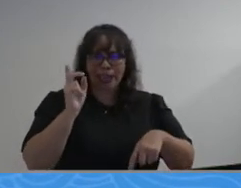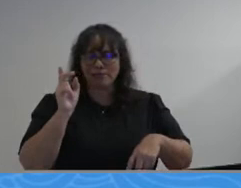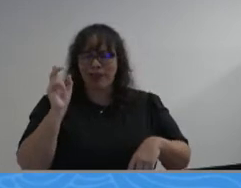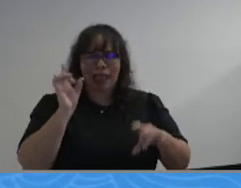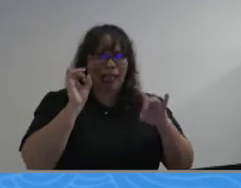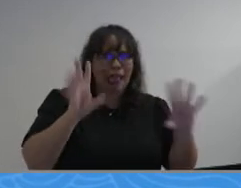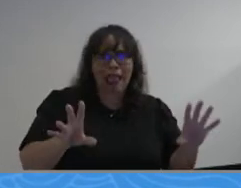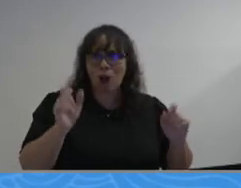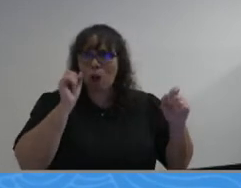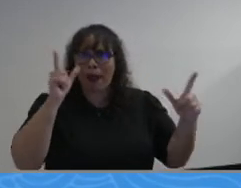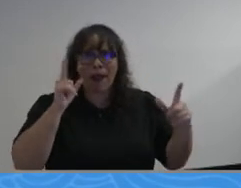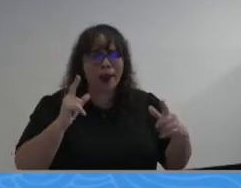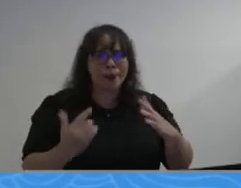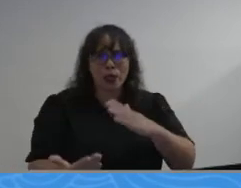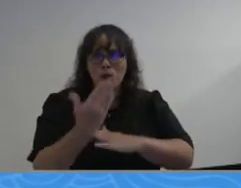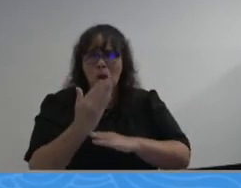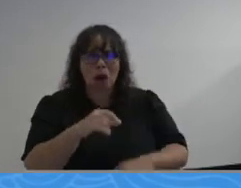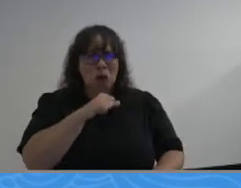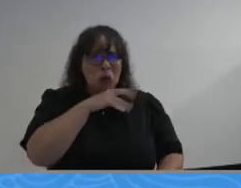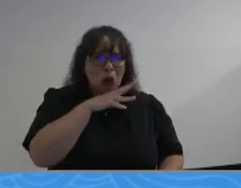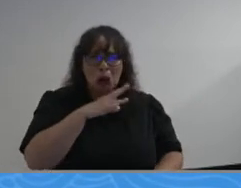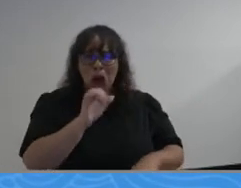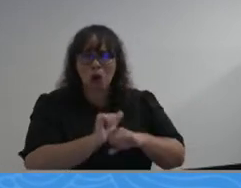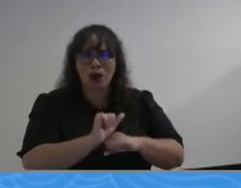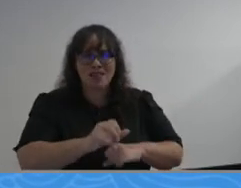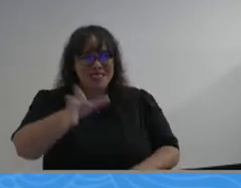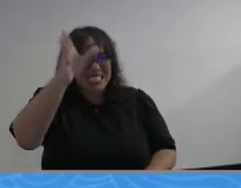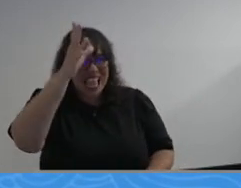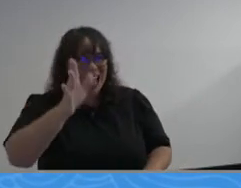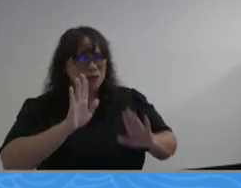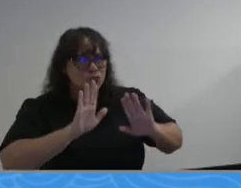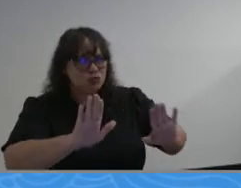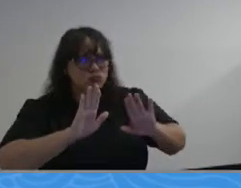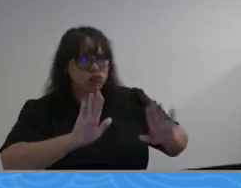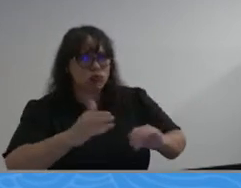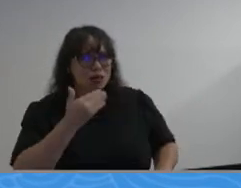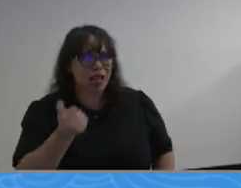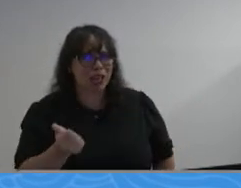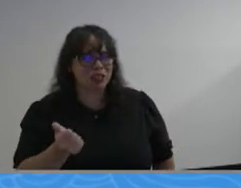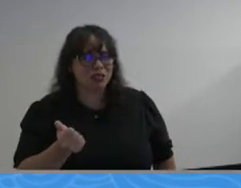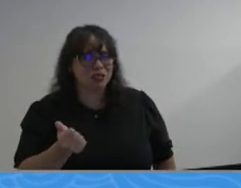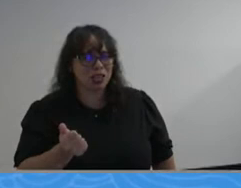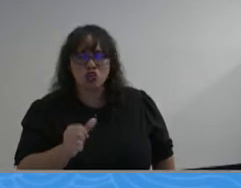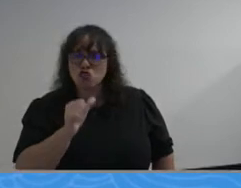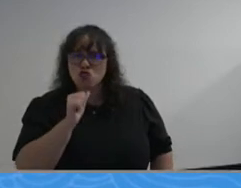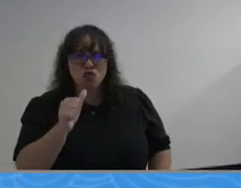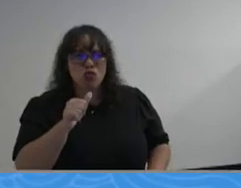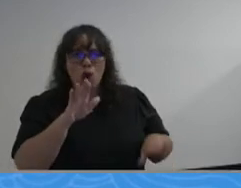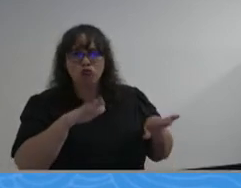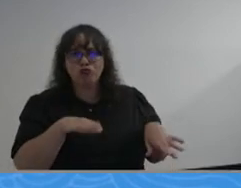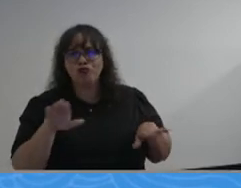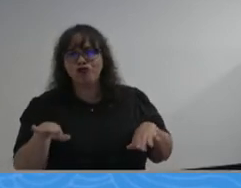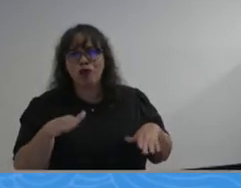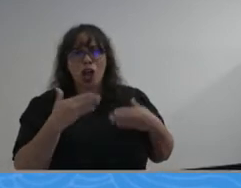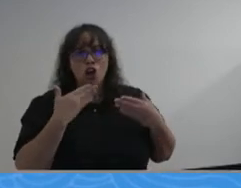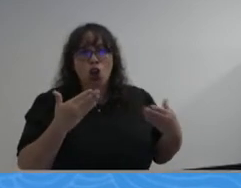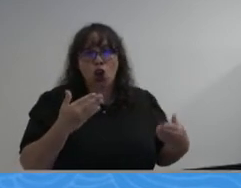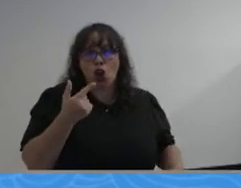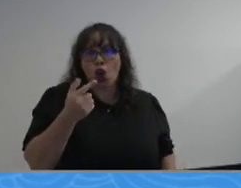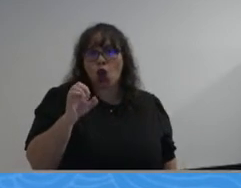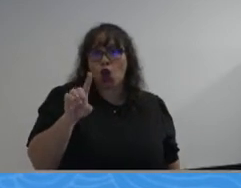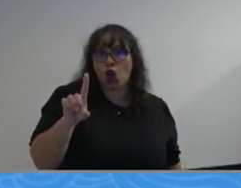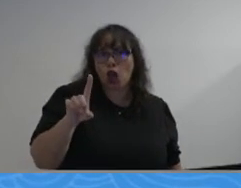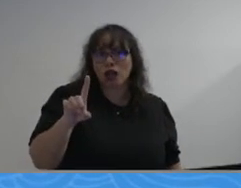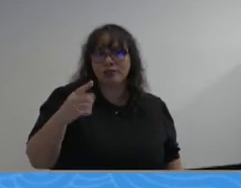hated doing all this dirty work, but my dad was pushing us to be better. He said, don't settle on being good, strive for being